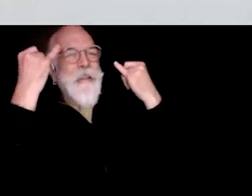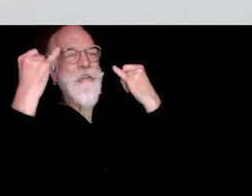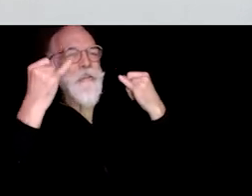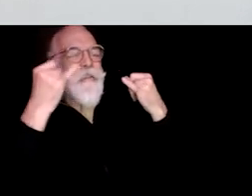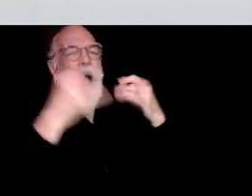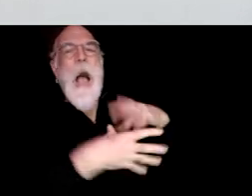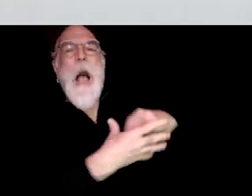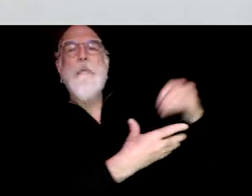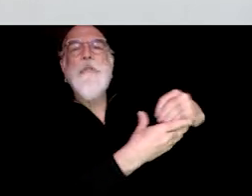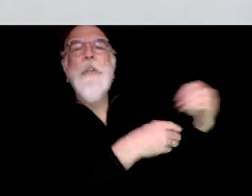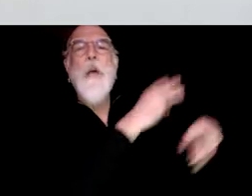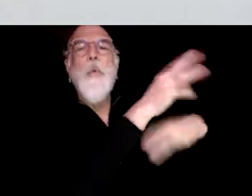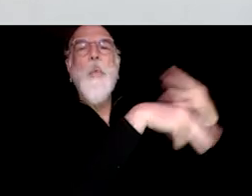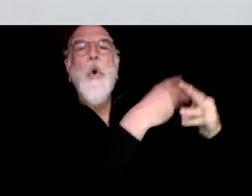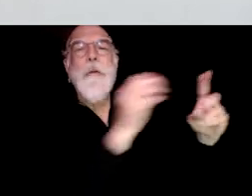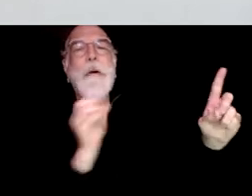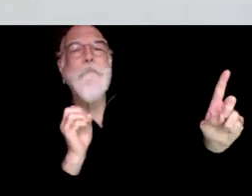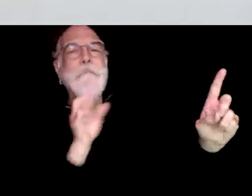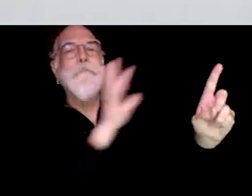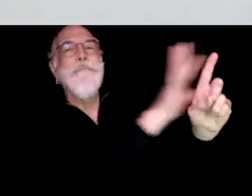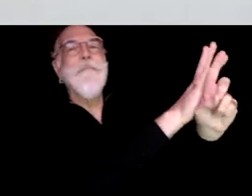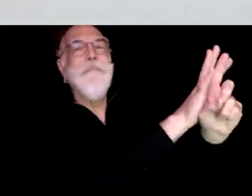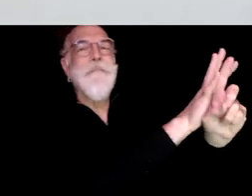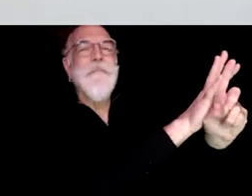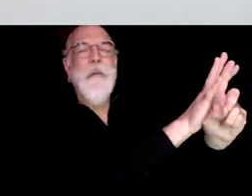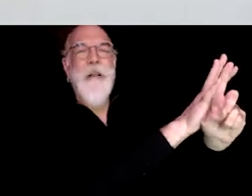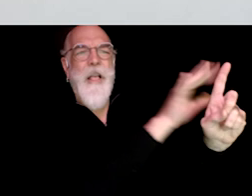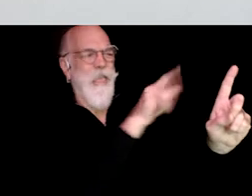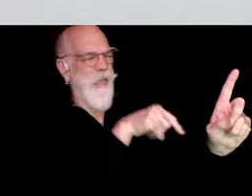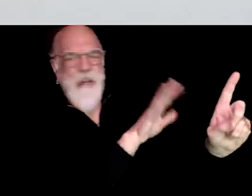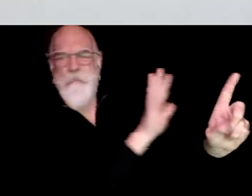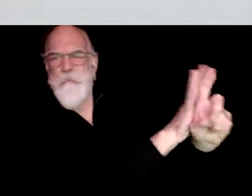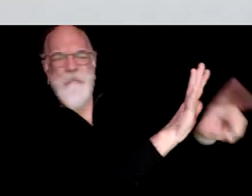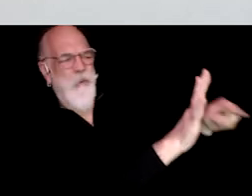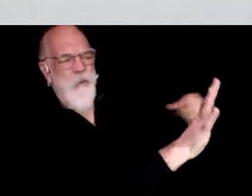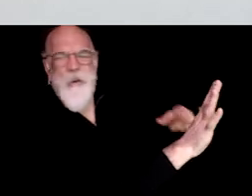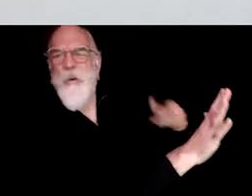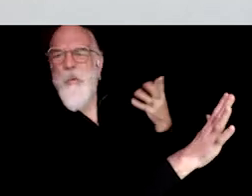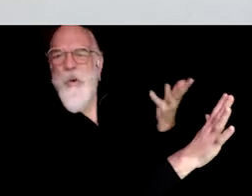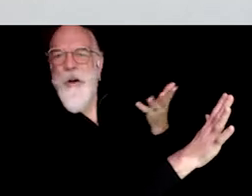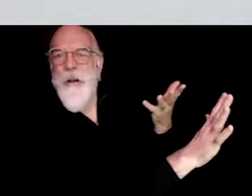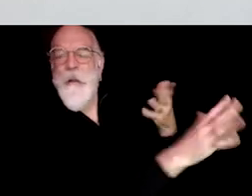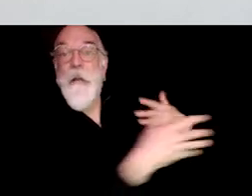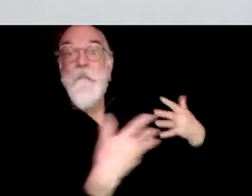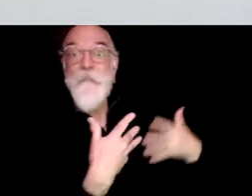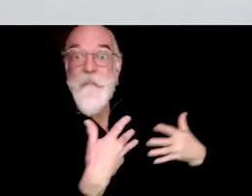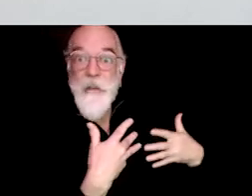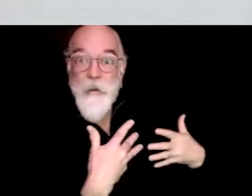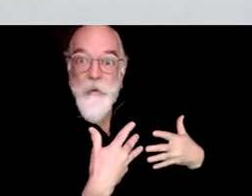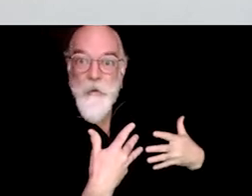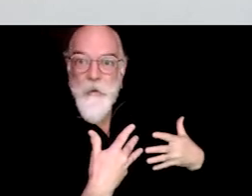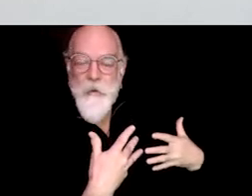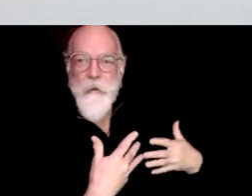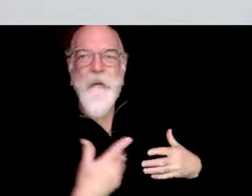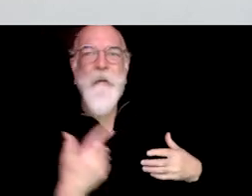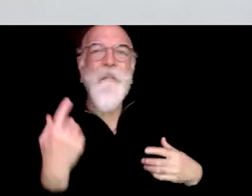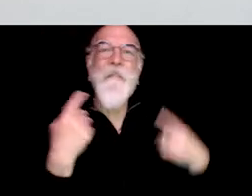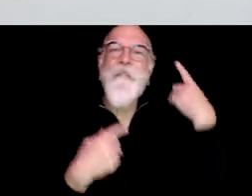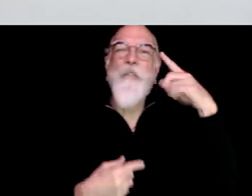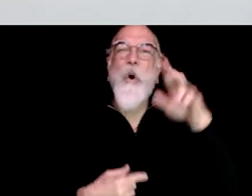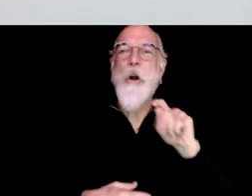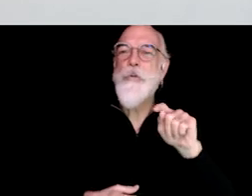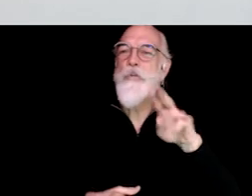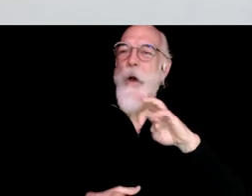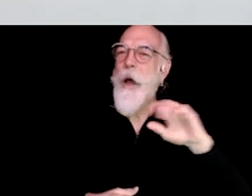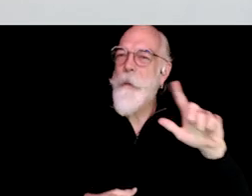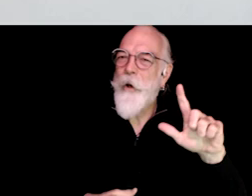that vision was about the seer and not the seen, while for tribal thinkers, it's the world outside that creates our